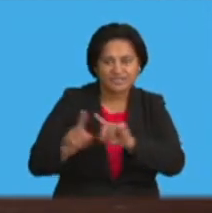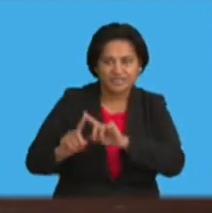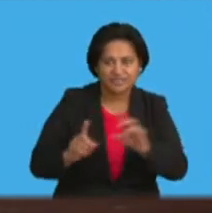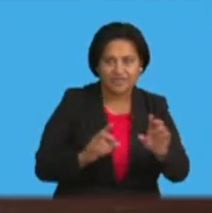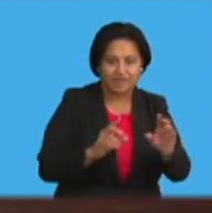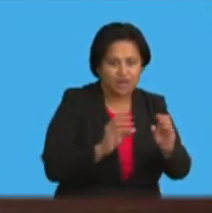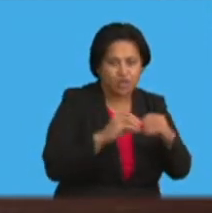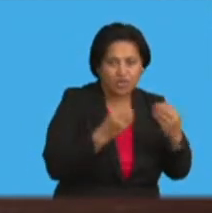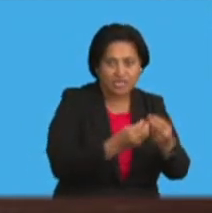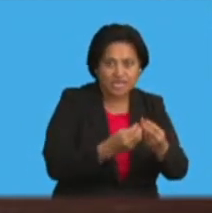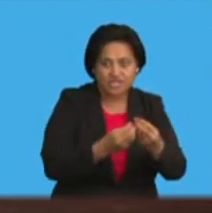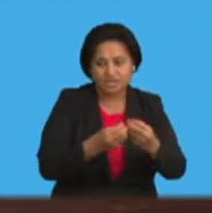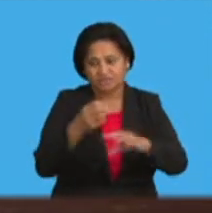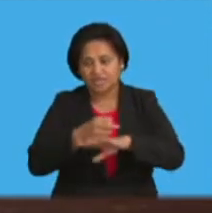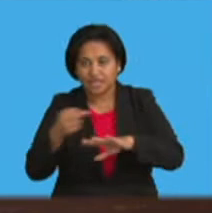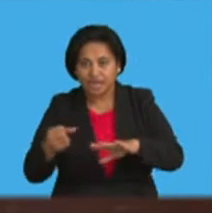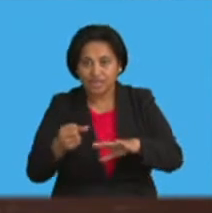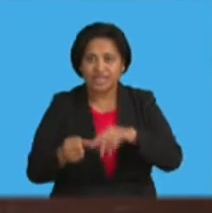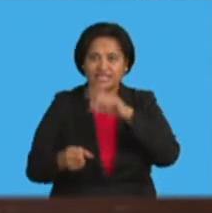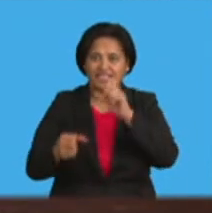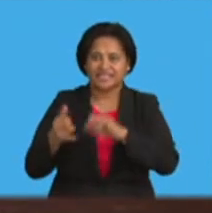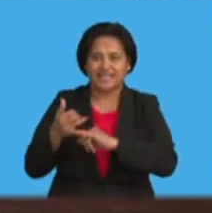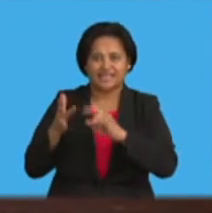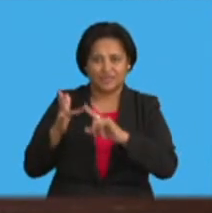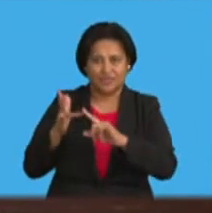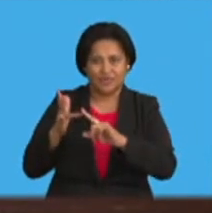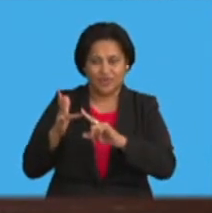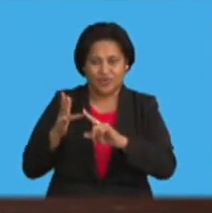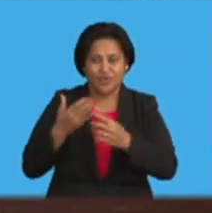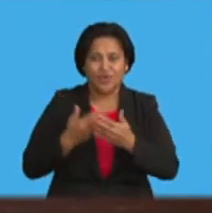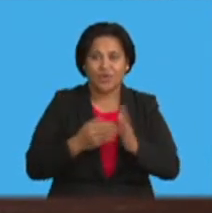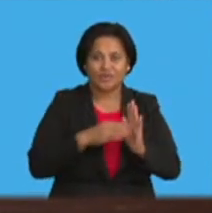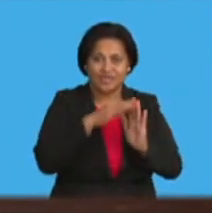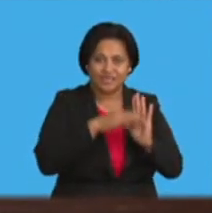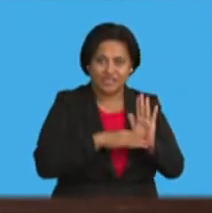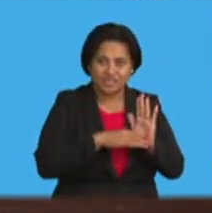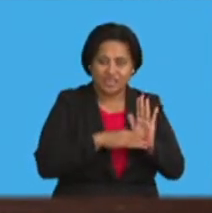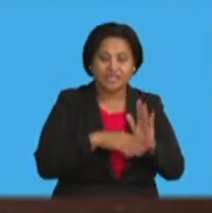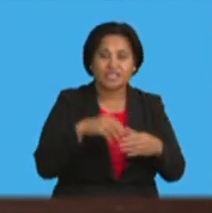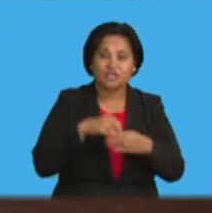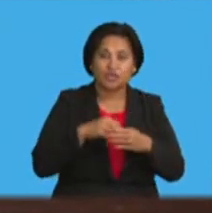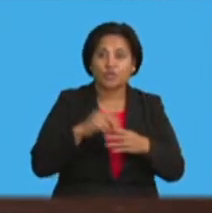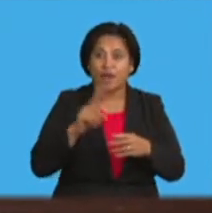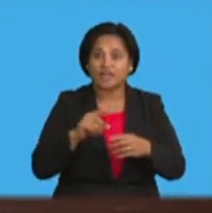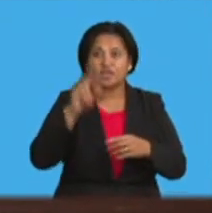both government and civil society organizations on the agenda. This includes UN